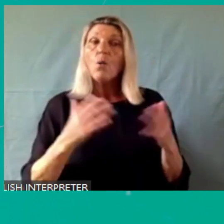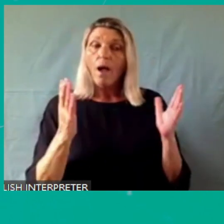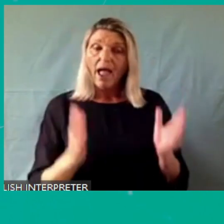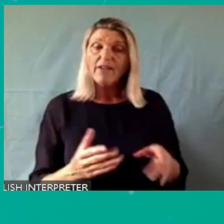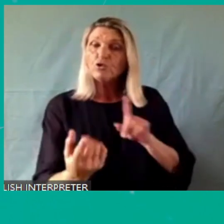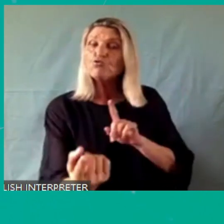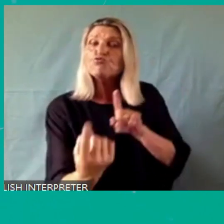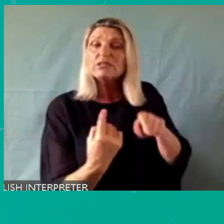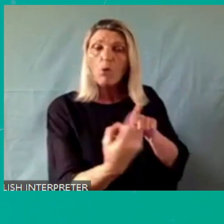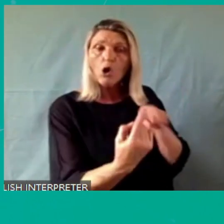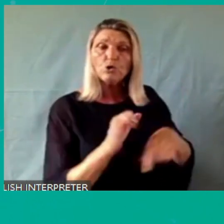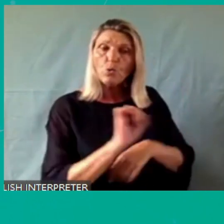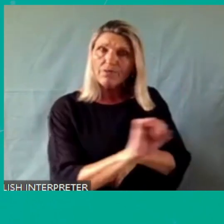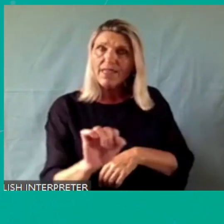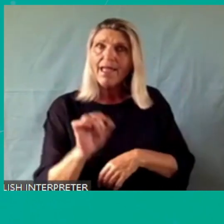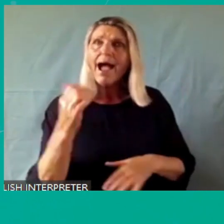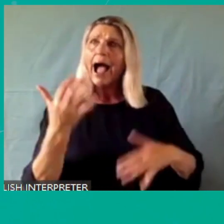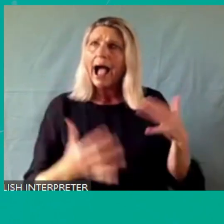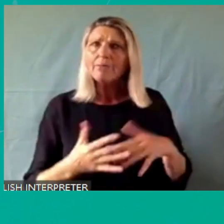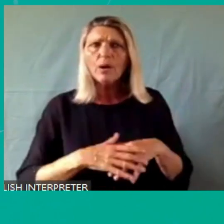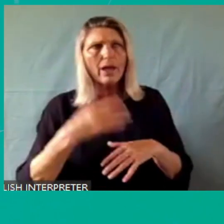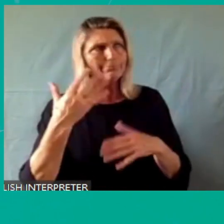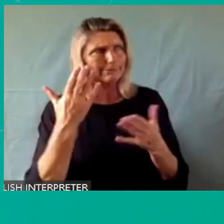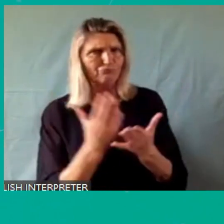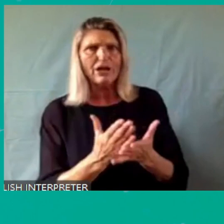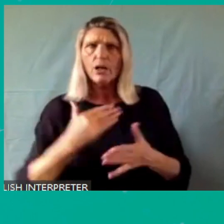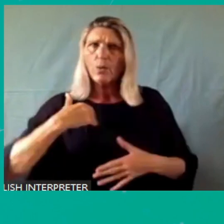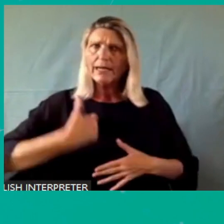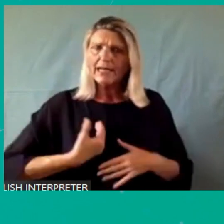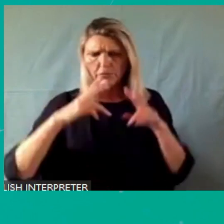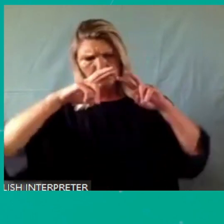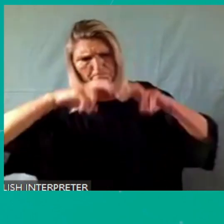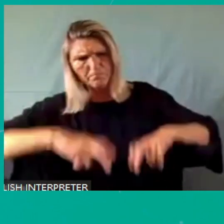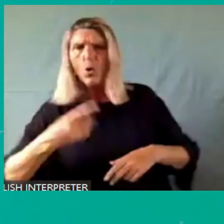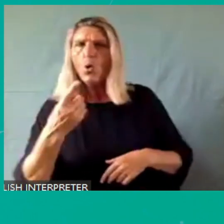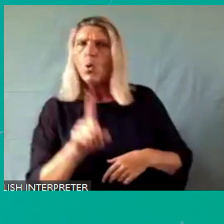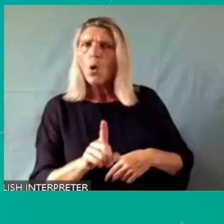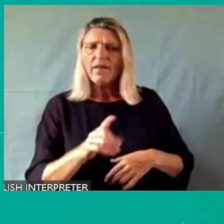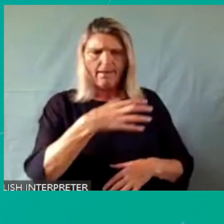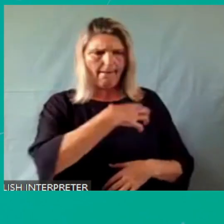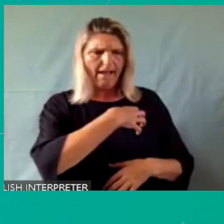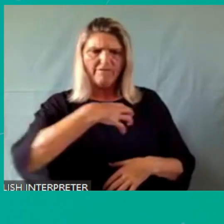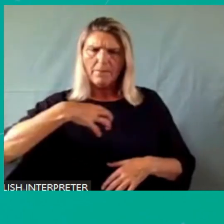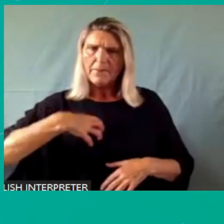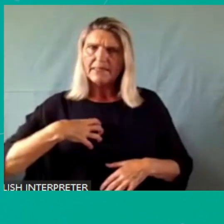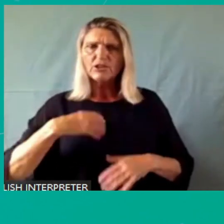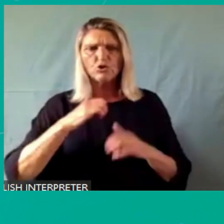issues in Aotearoa leading to increased risk of violence and abuse must also be